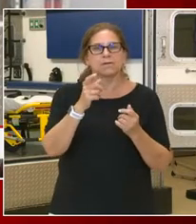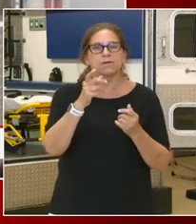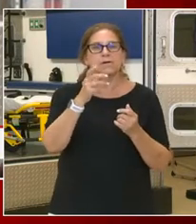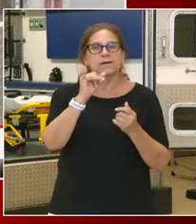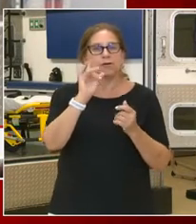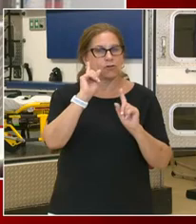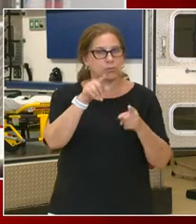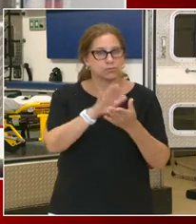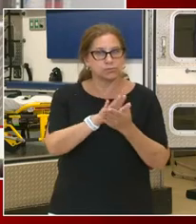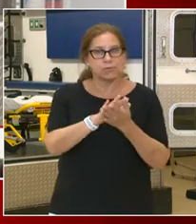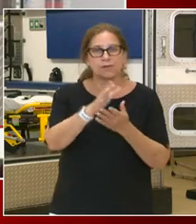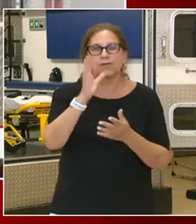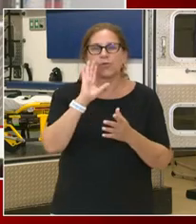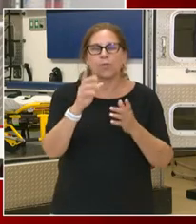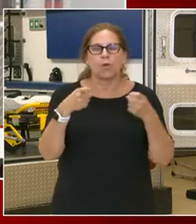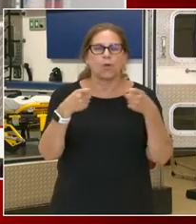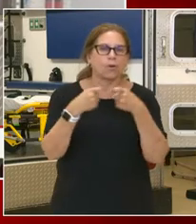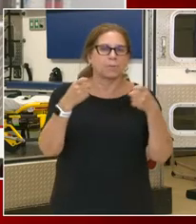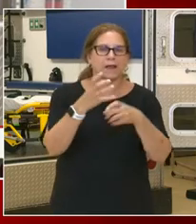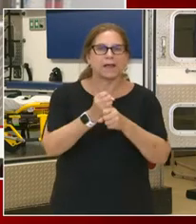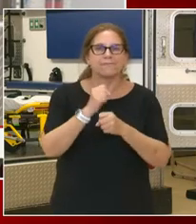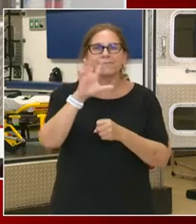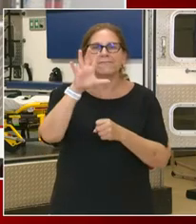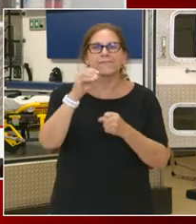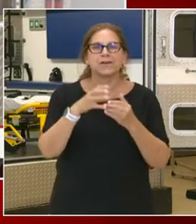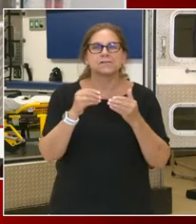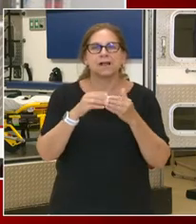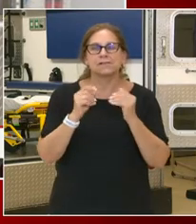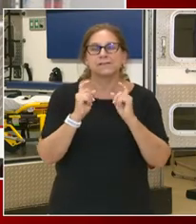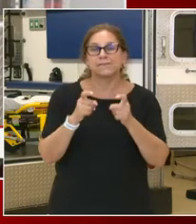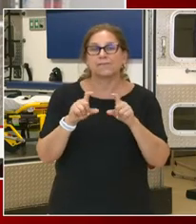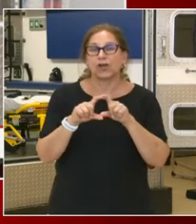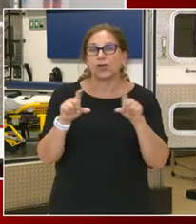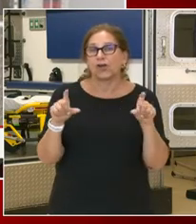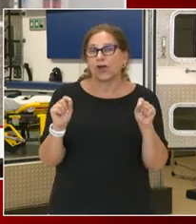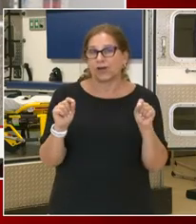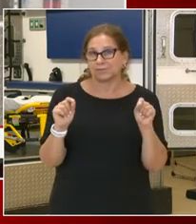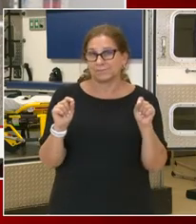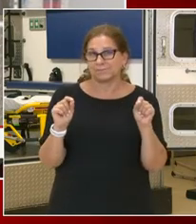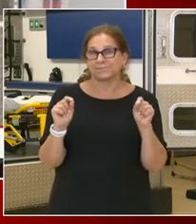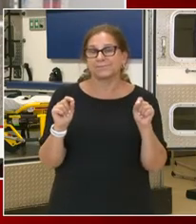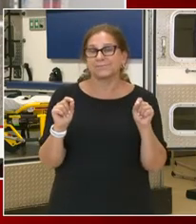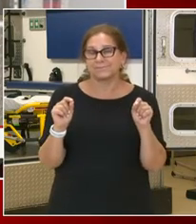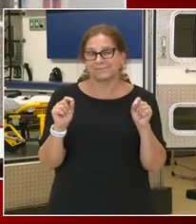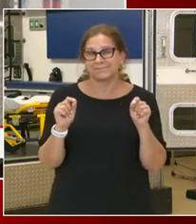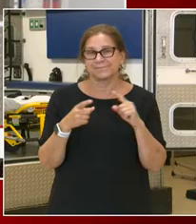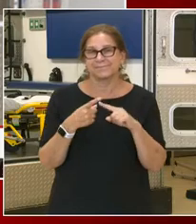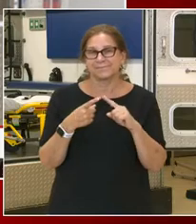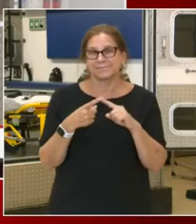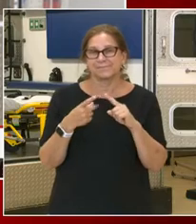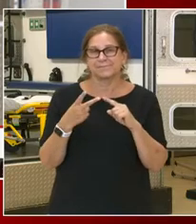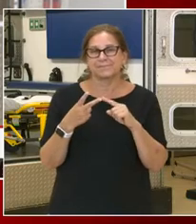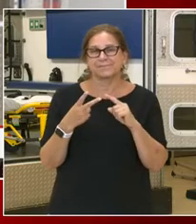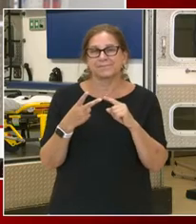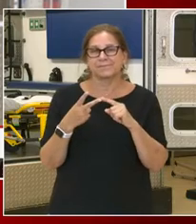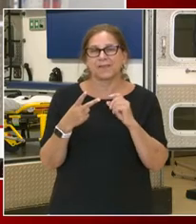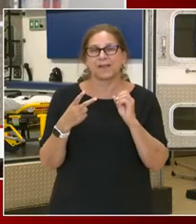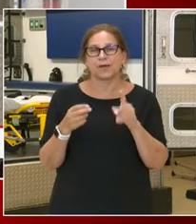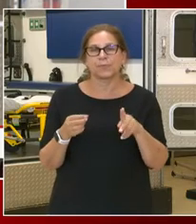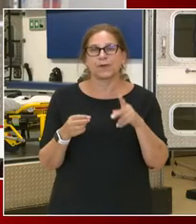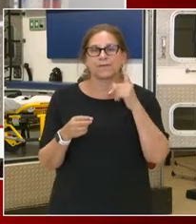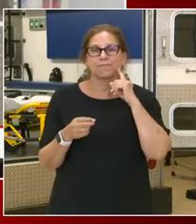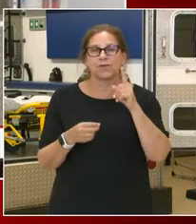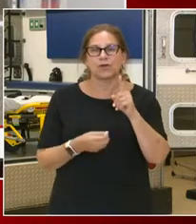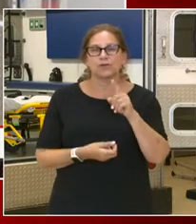of Metro, rail, and bus, and some other exciting giveaways. So we want to make sure that you get your vaccination. Our students 12 and